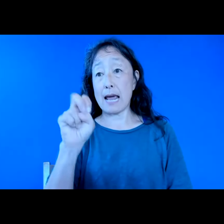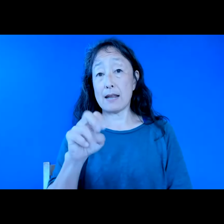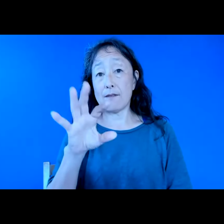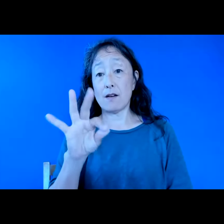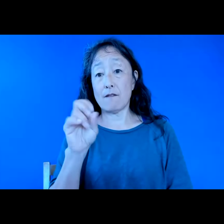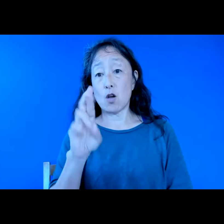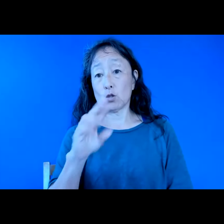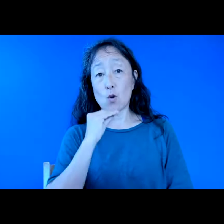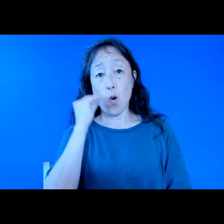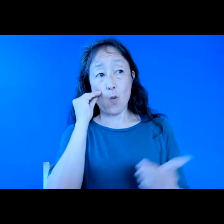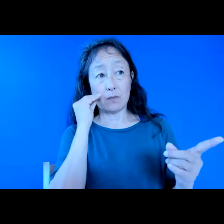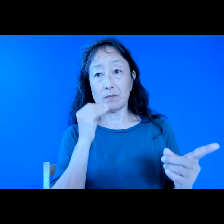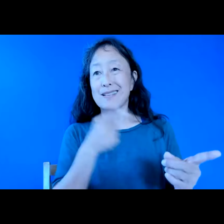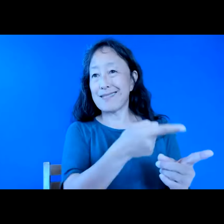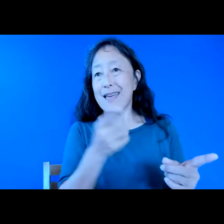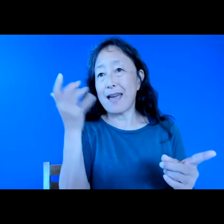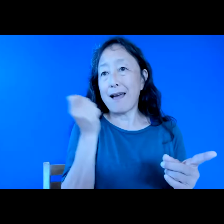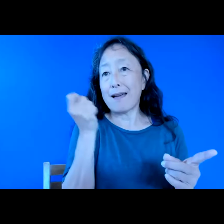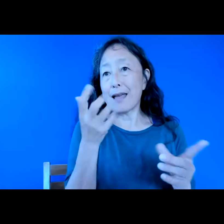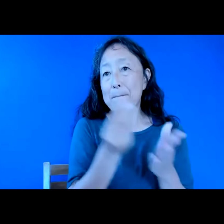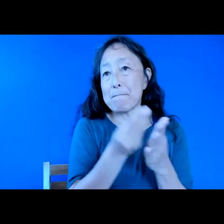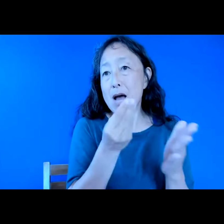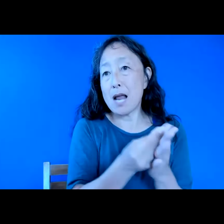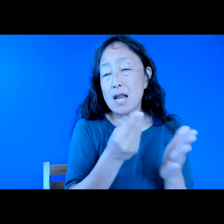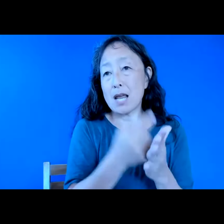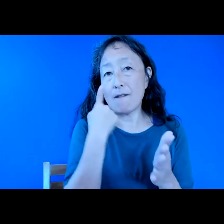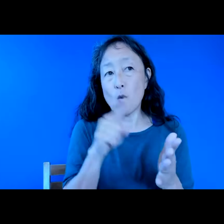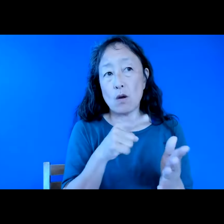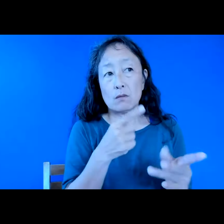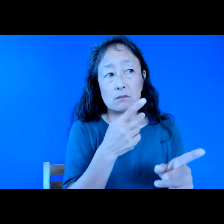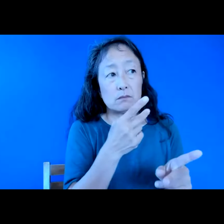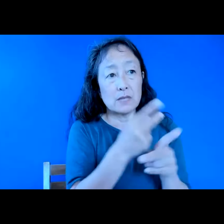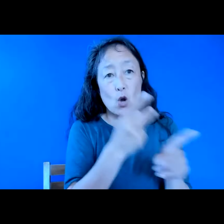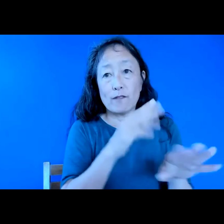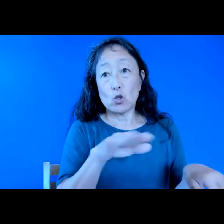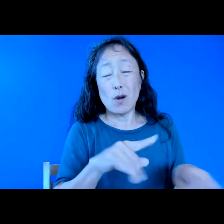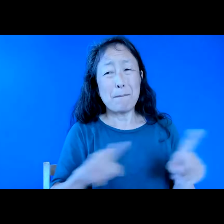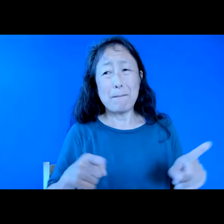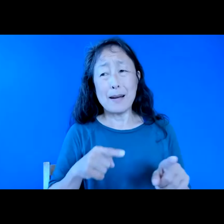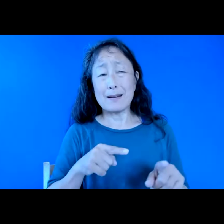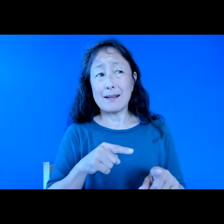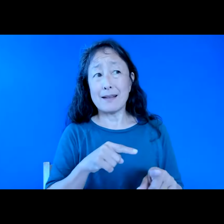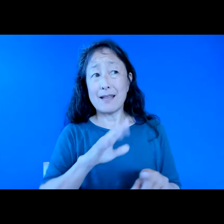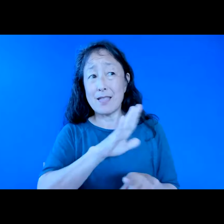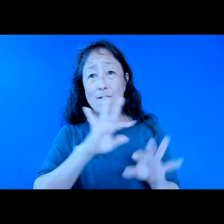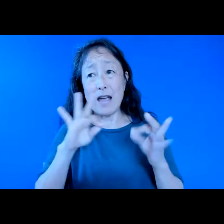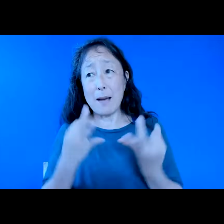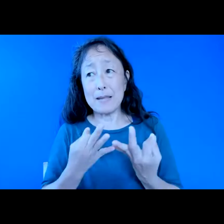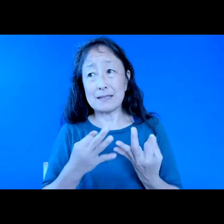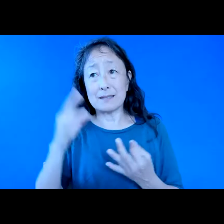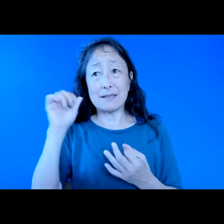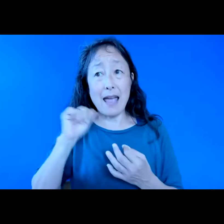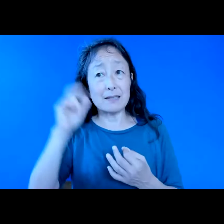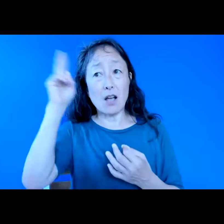fostering children, right? And their aunts and uncles and their own families don't get to foster. But yes, it is being